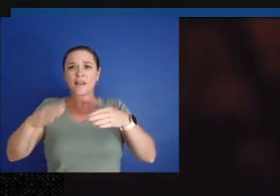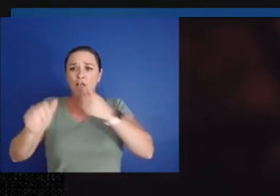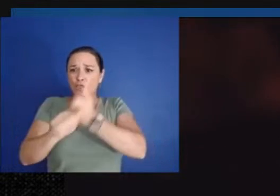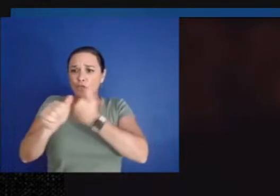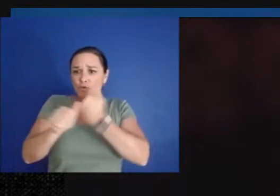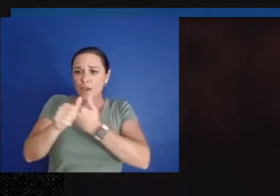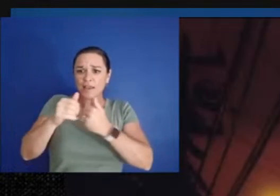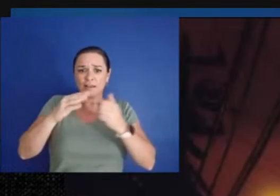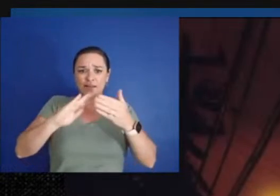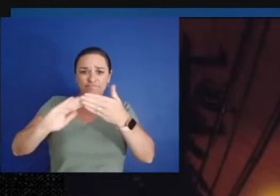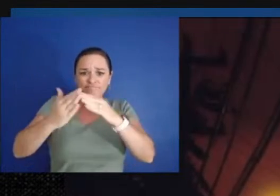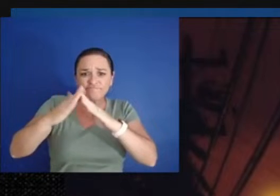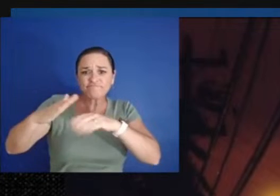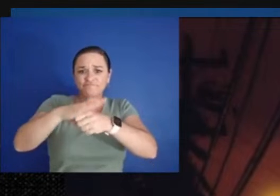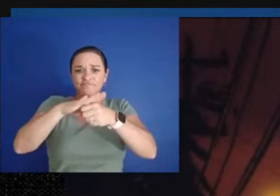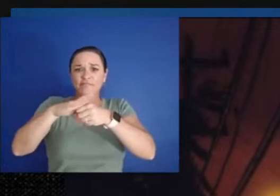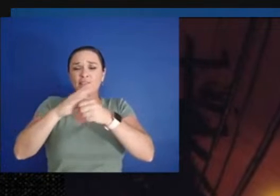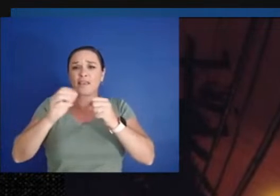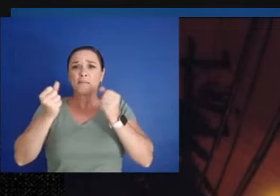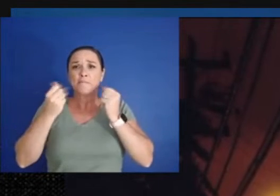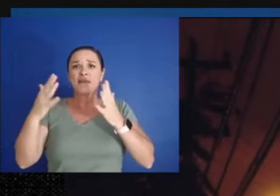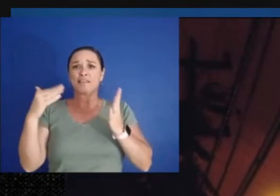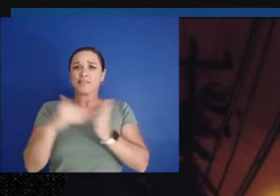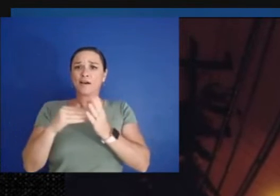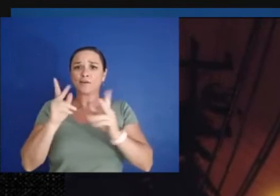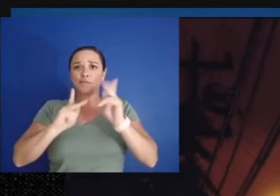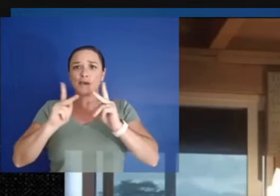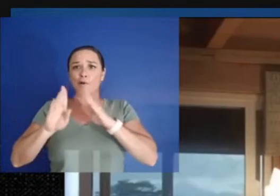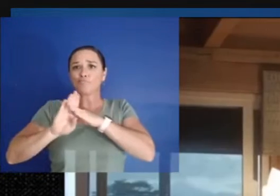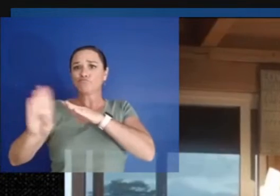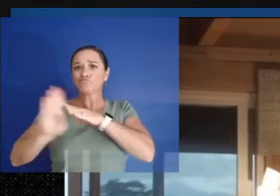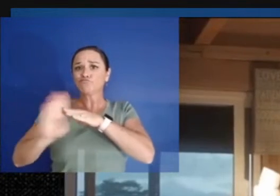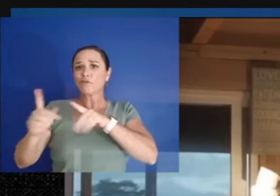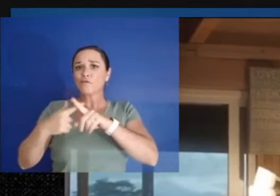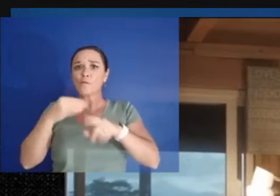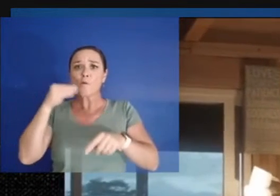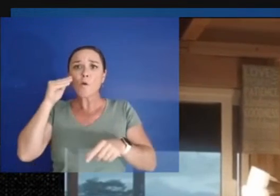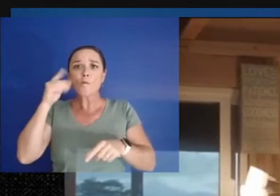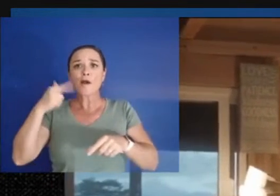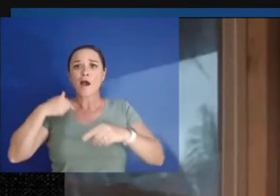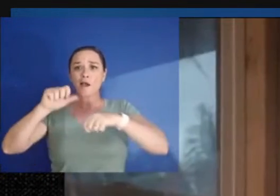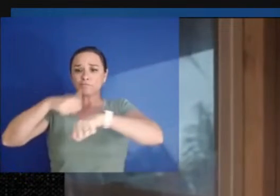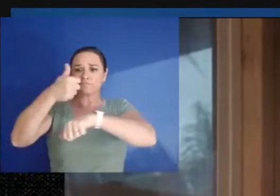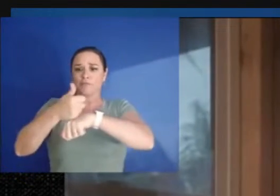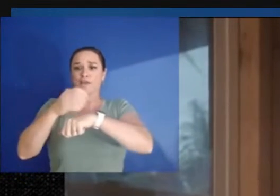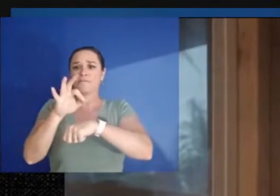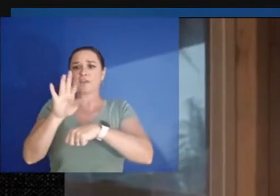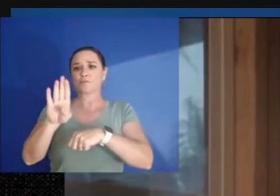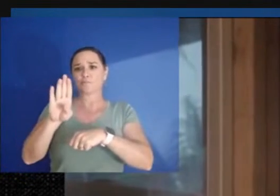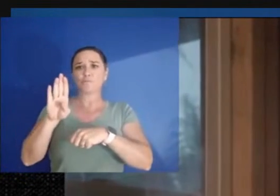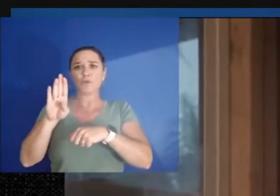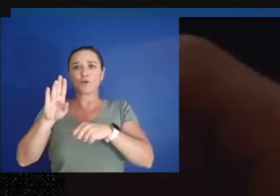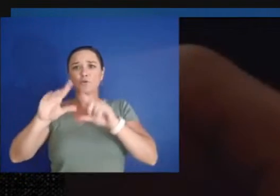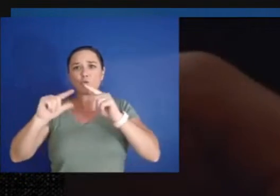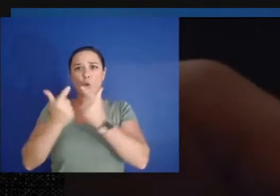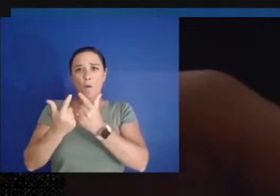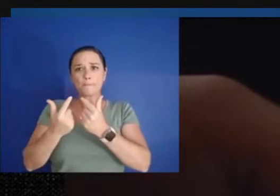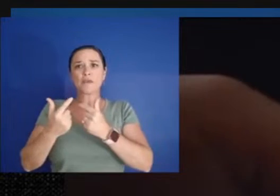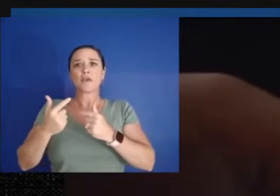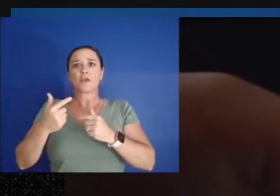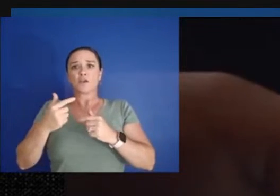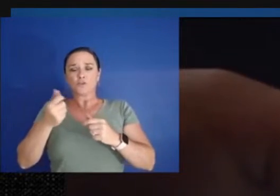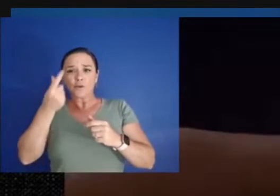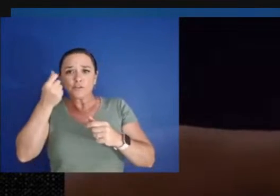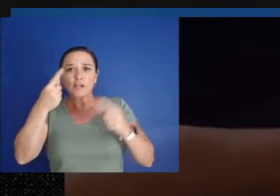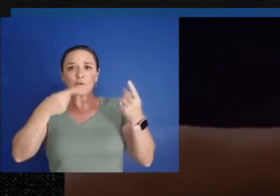neighborhood. Thousands of people were evacuated from their homes. I started the Hawaii Tracker Facebook group to help people understand what's going on and